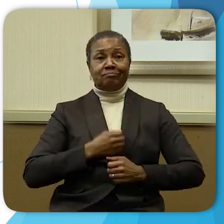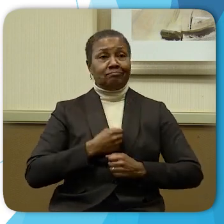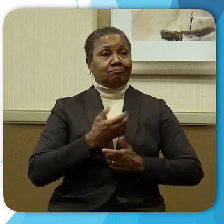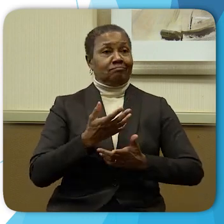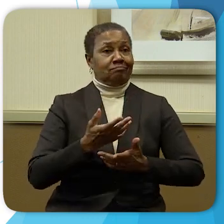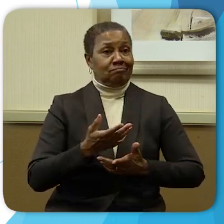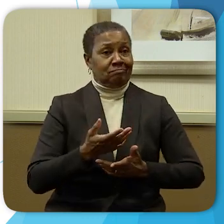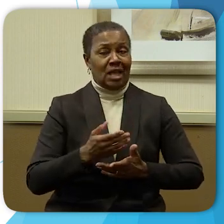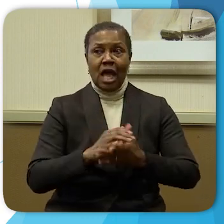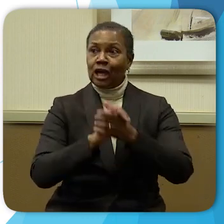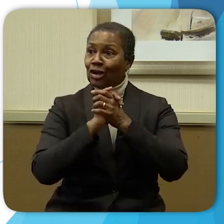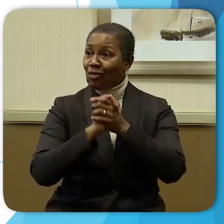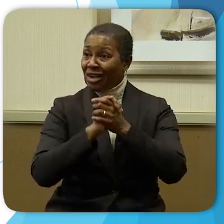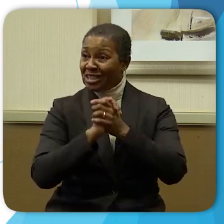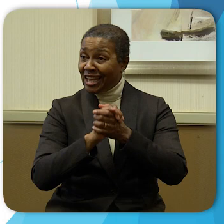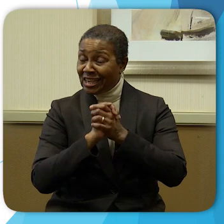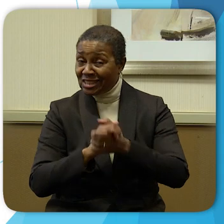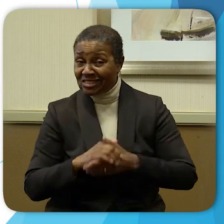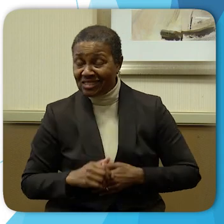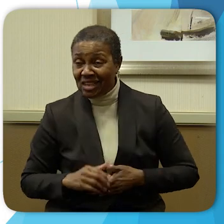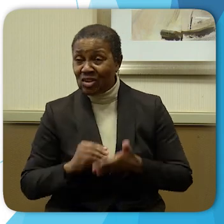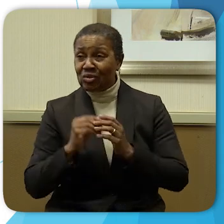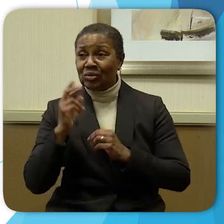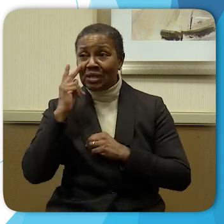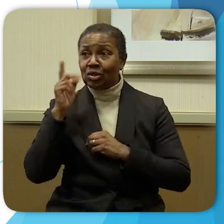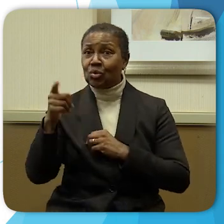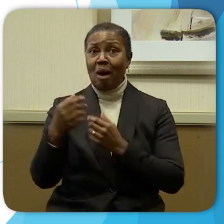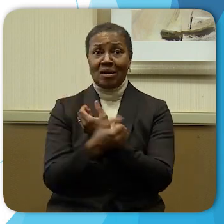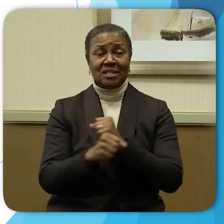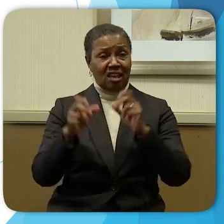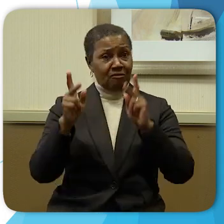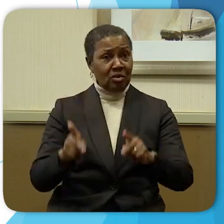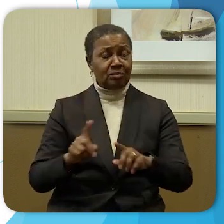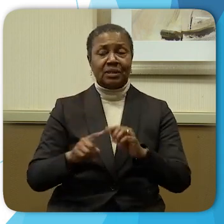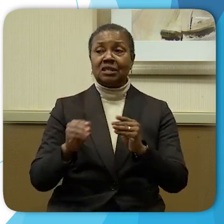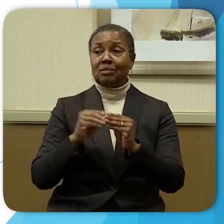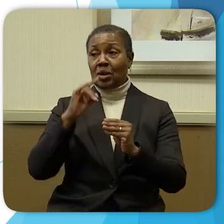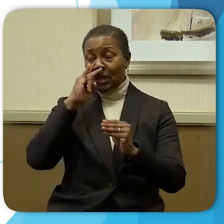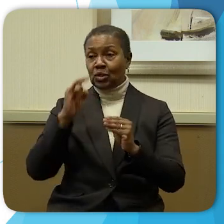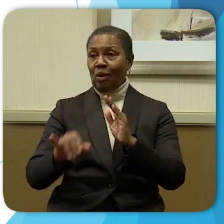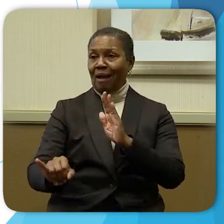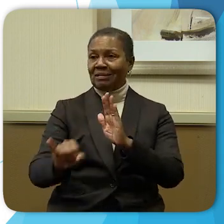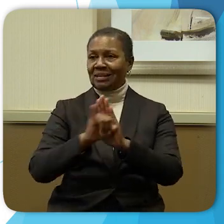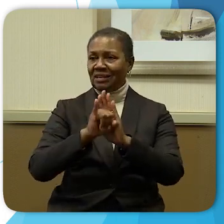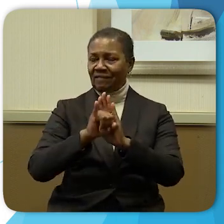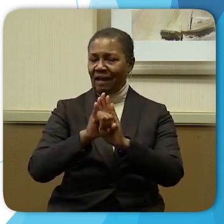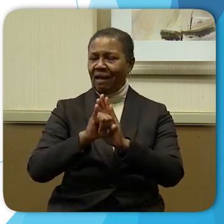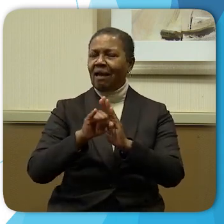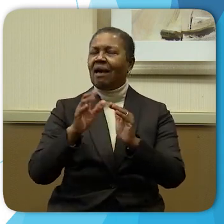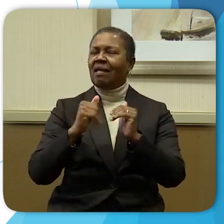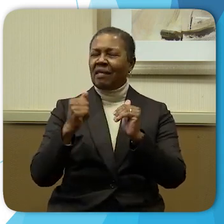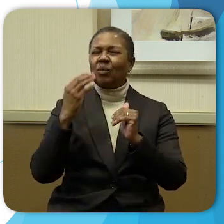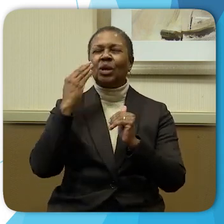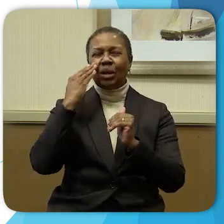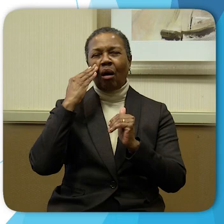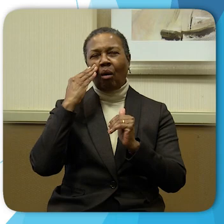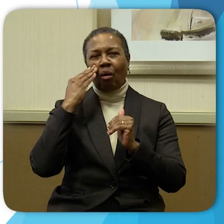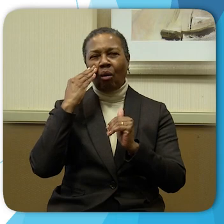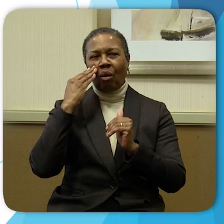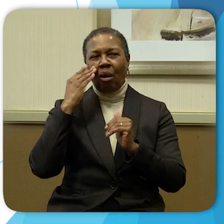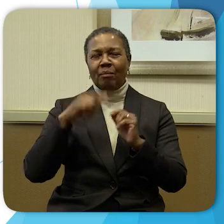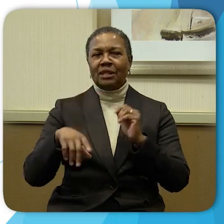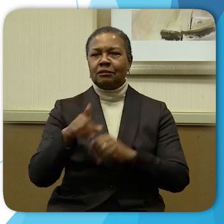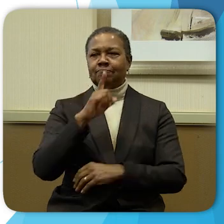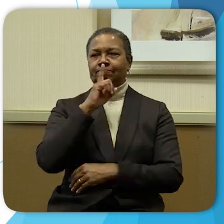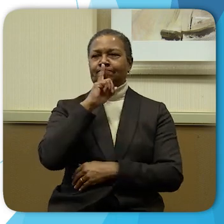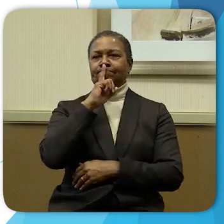to, congratulations, right? They see you as a safe person. But there's probably more kids who identify than we know in schools if they're not